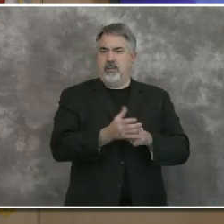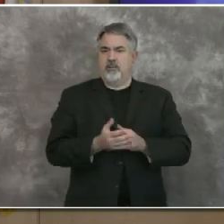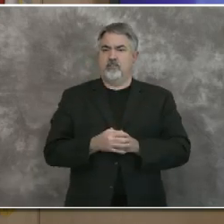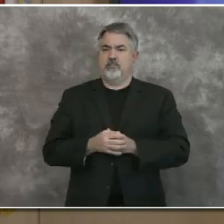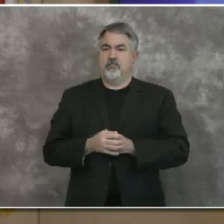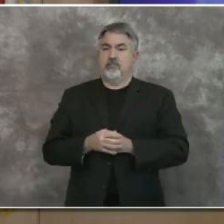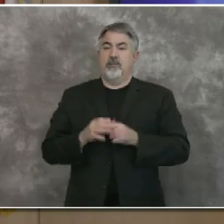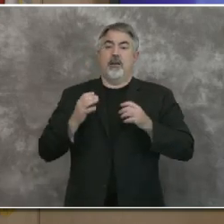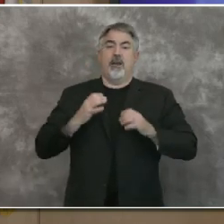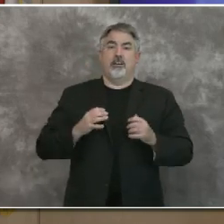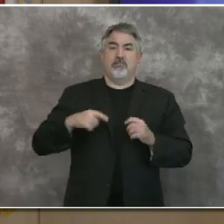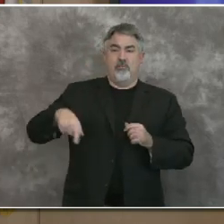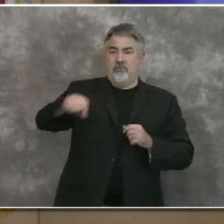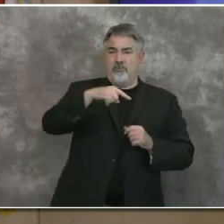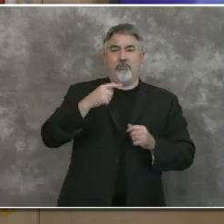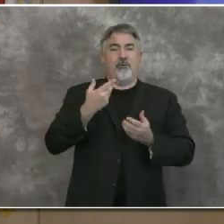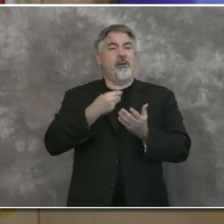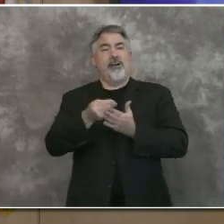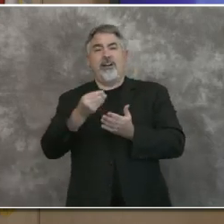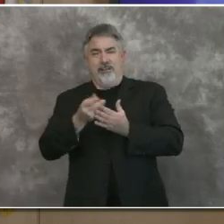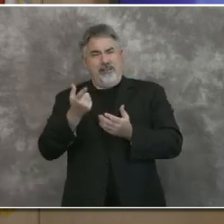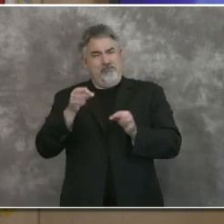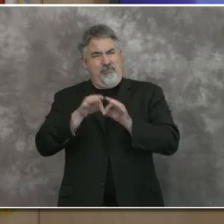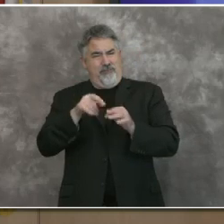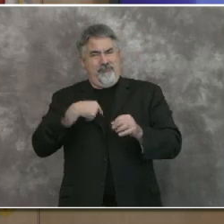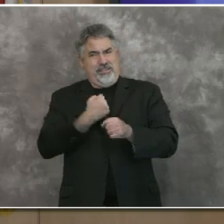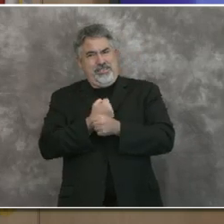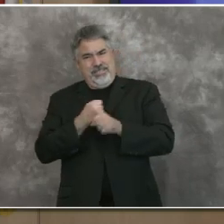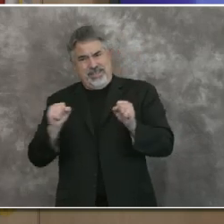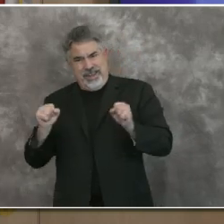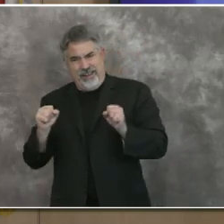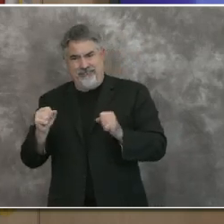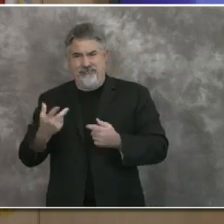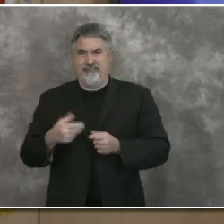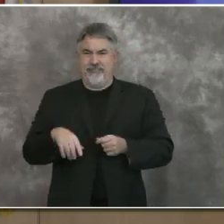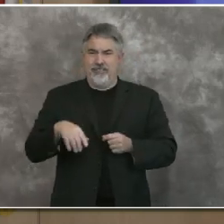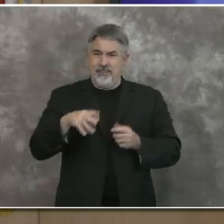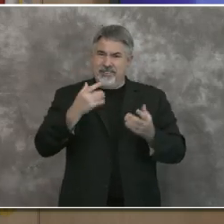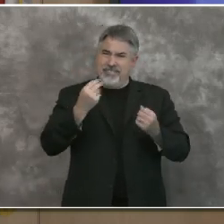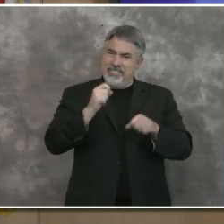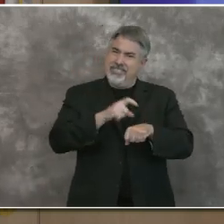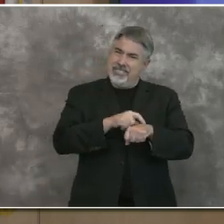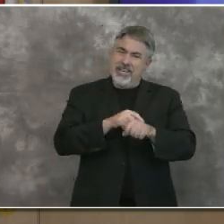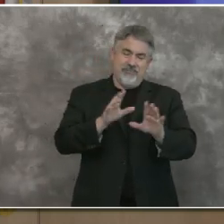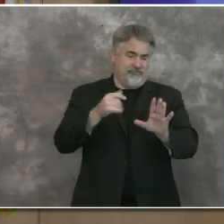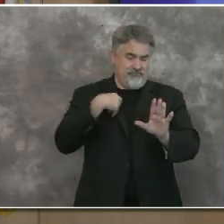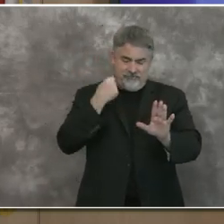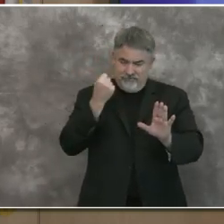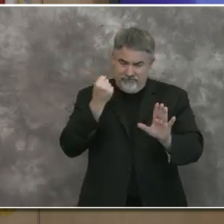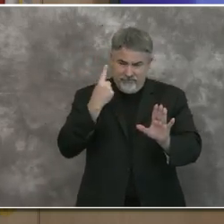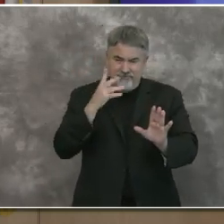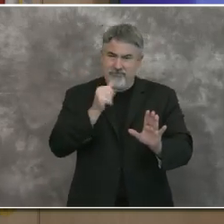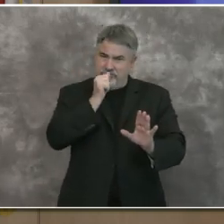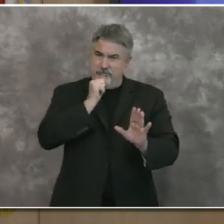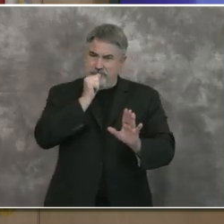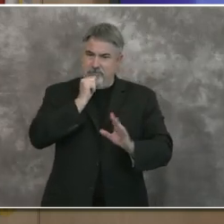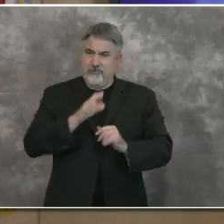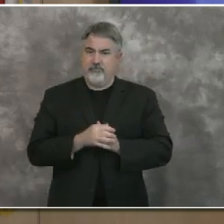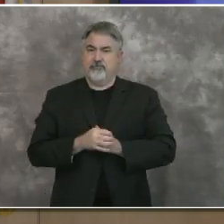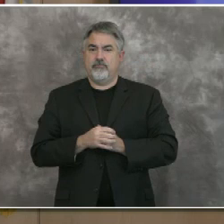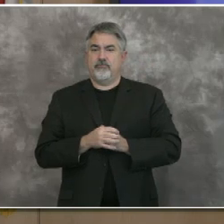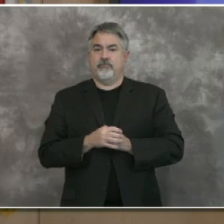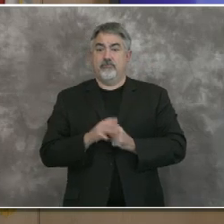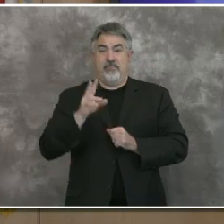to feel safe about venturing out. And if conditions change with the virus, we will have to